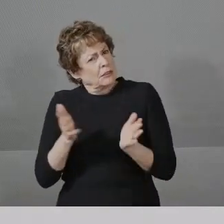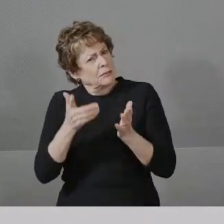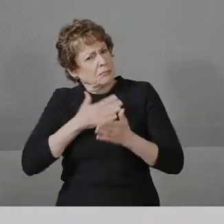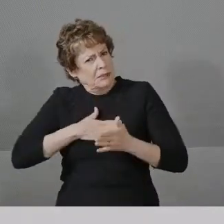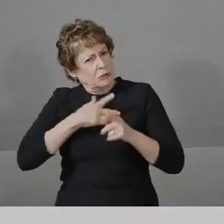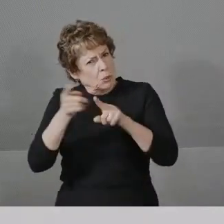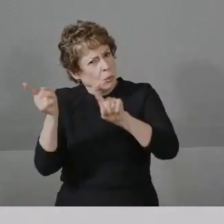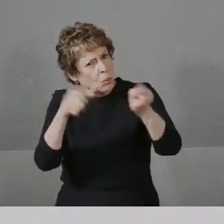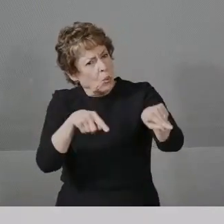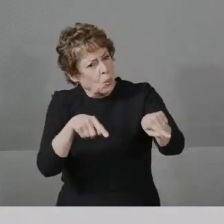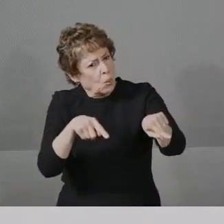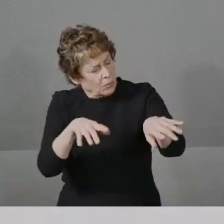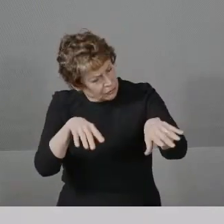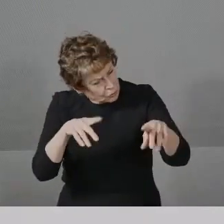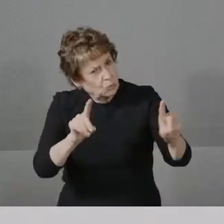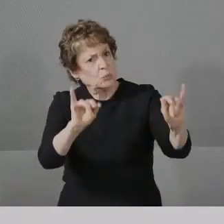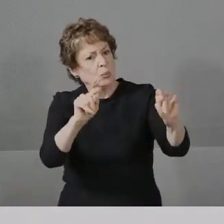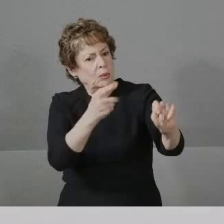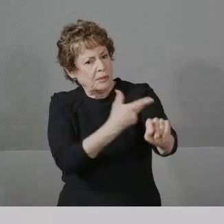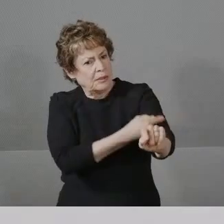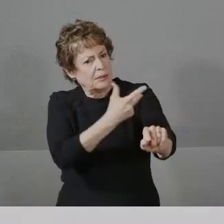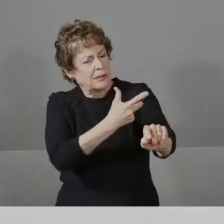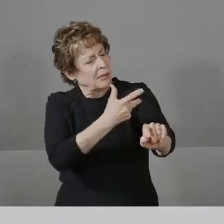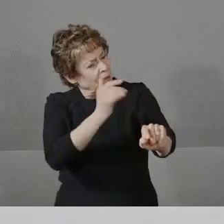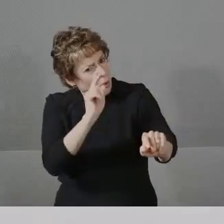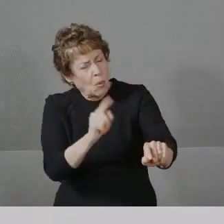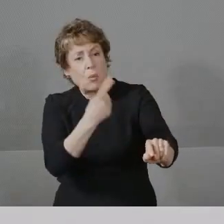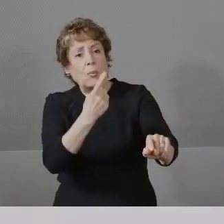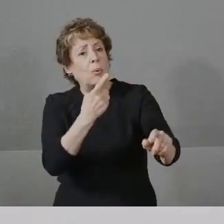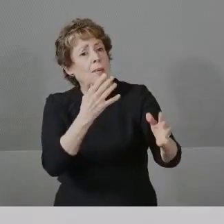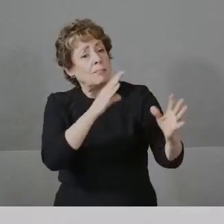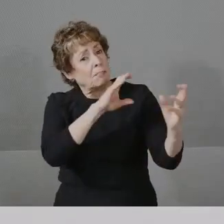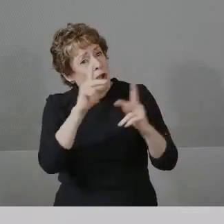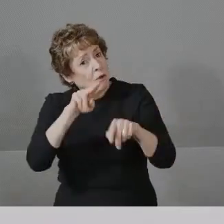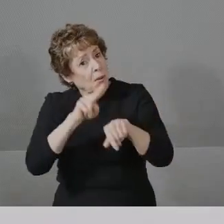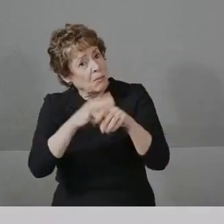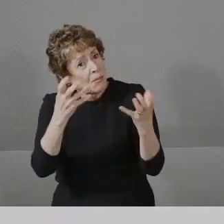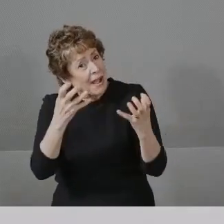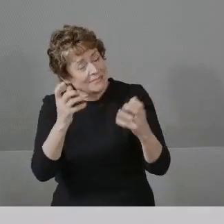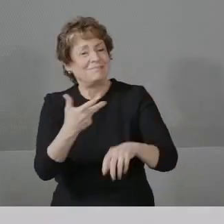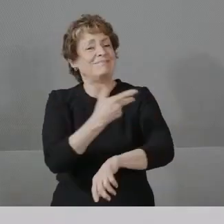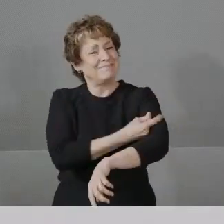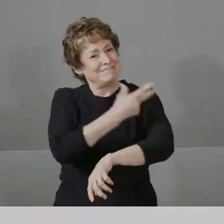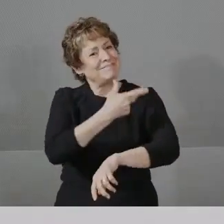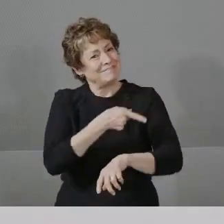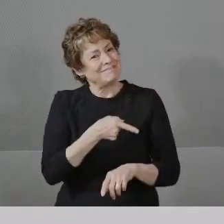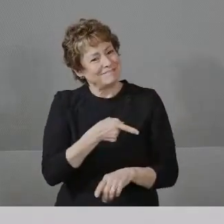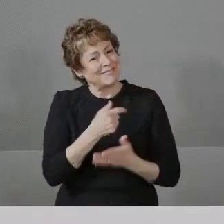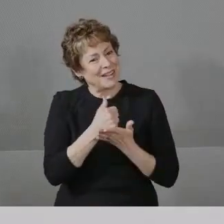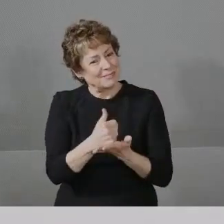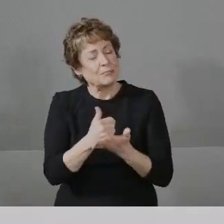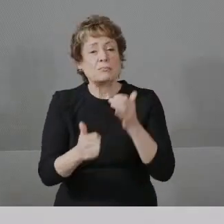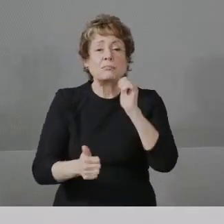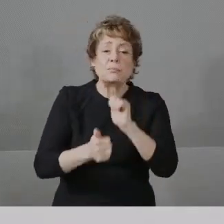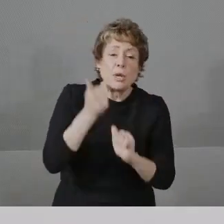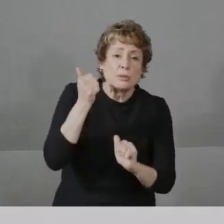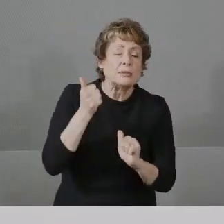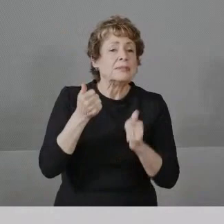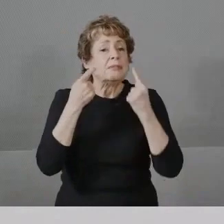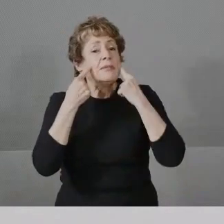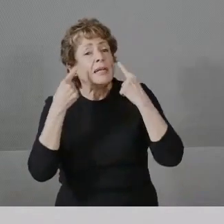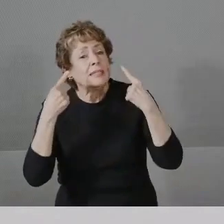from COVID-19. Vaccines are one of the most effective public health tools we have for controlling diseases, whether